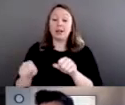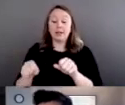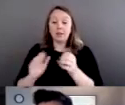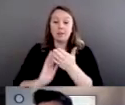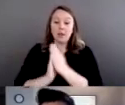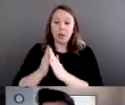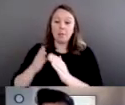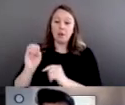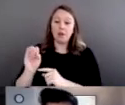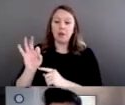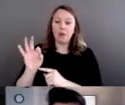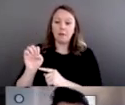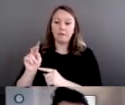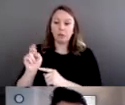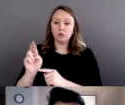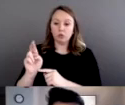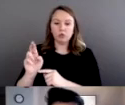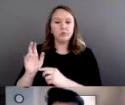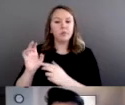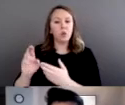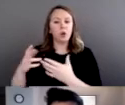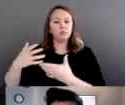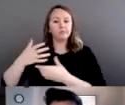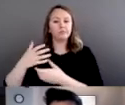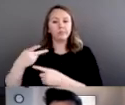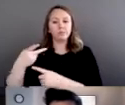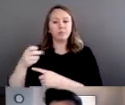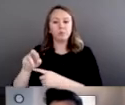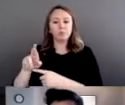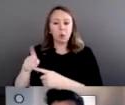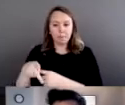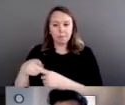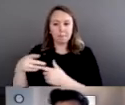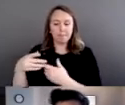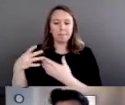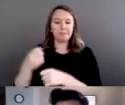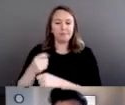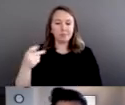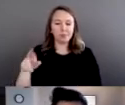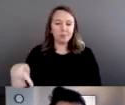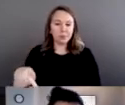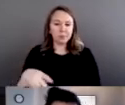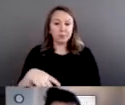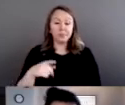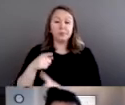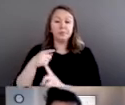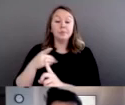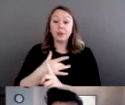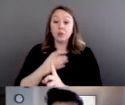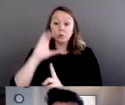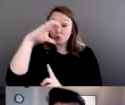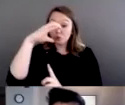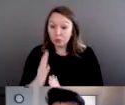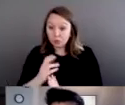domestic violence, sexual assault, intimate partner violence? You know, is it a stranger or is it somebody that you